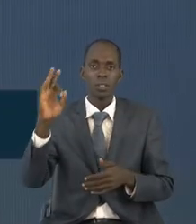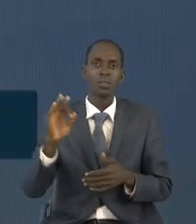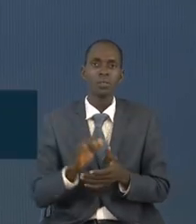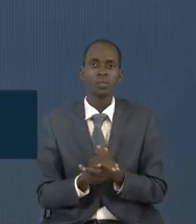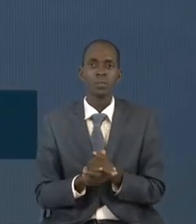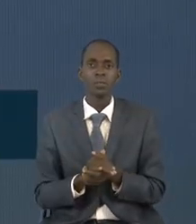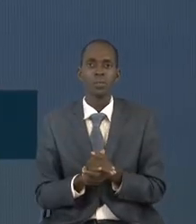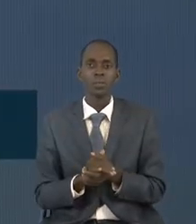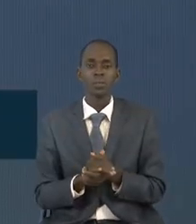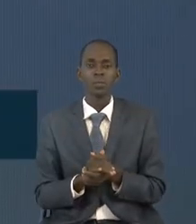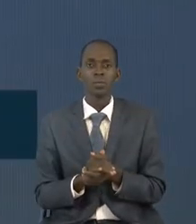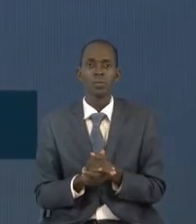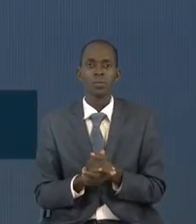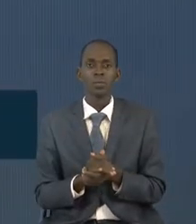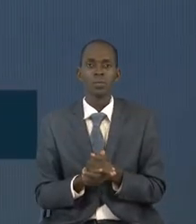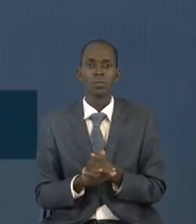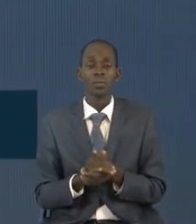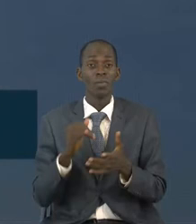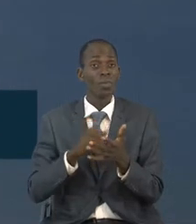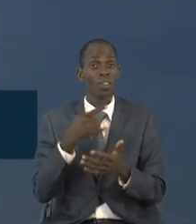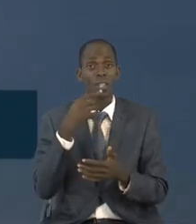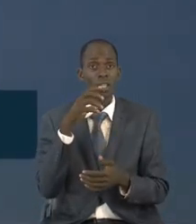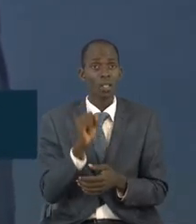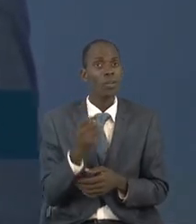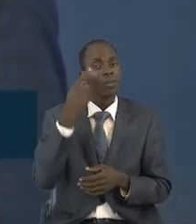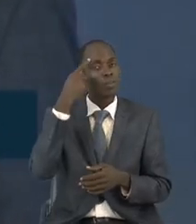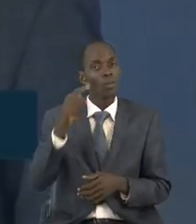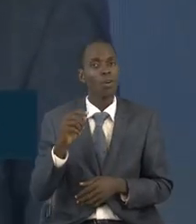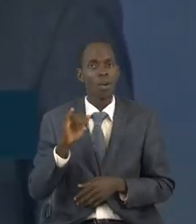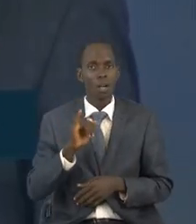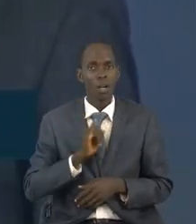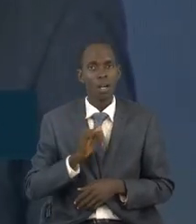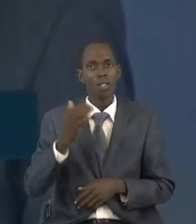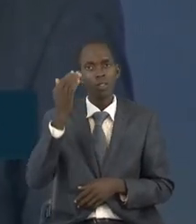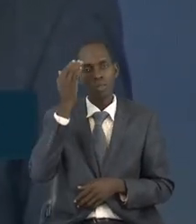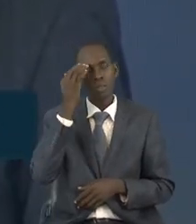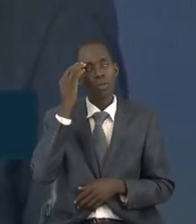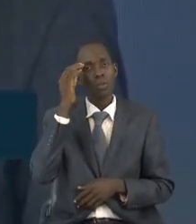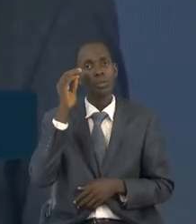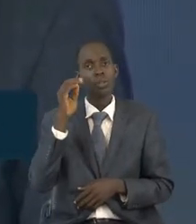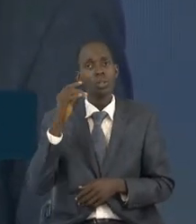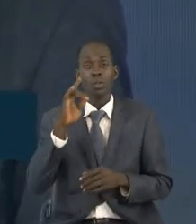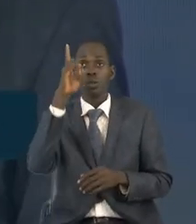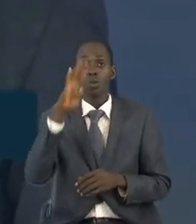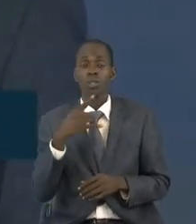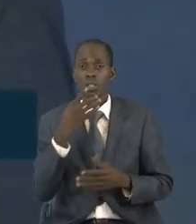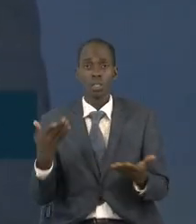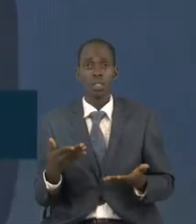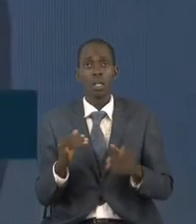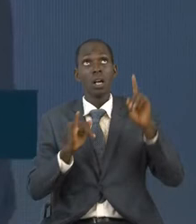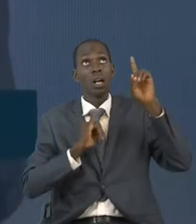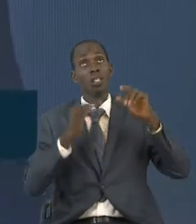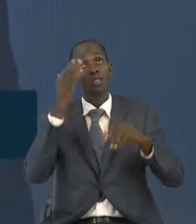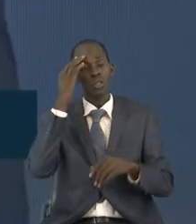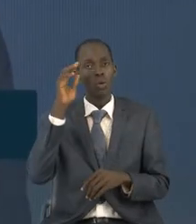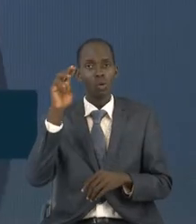verse 19. It says, for I know him, God talking about Abraham, the man of faith, and